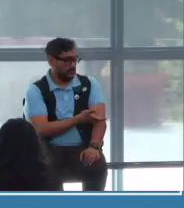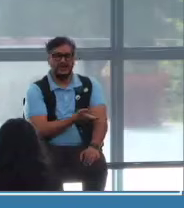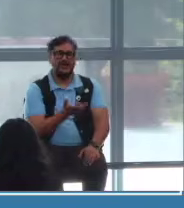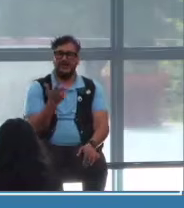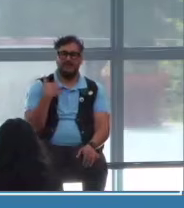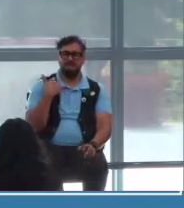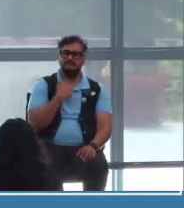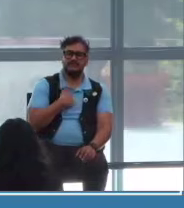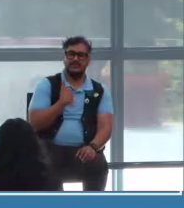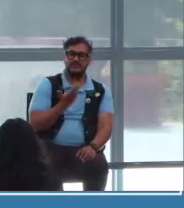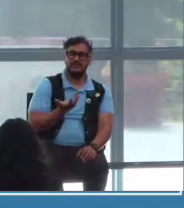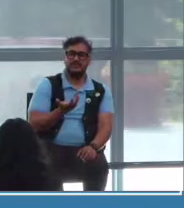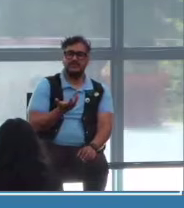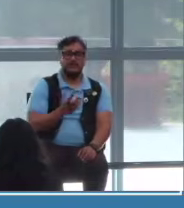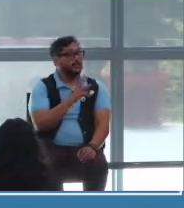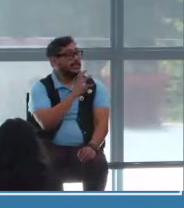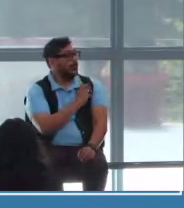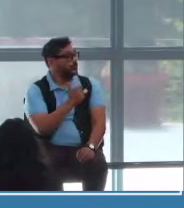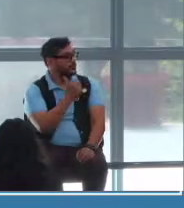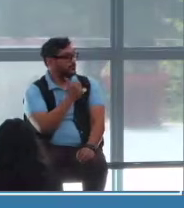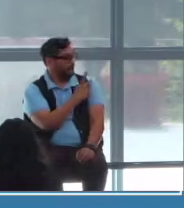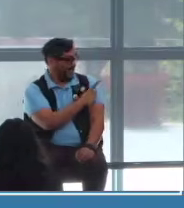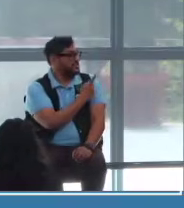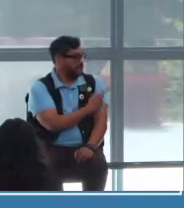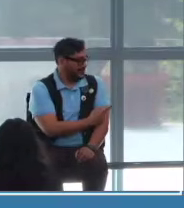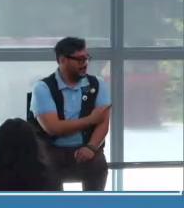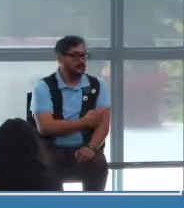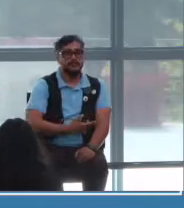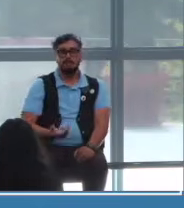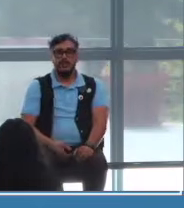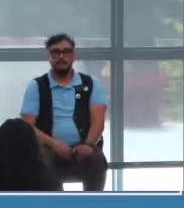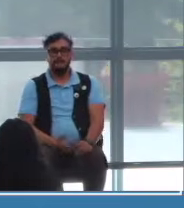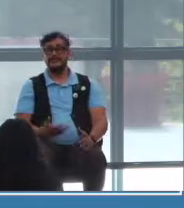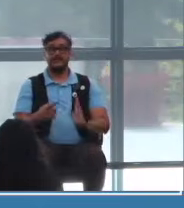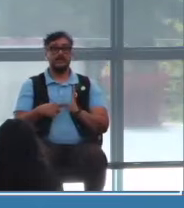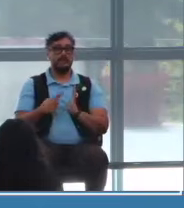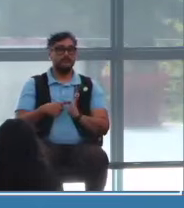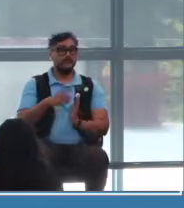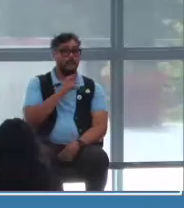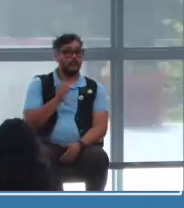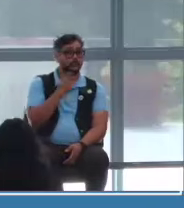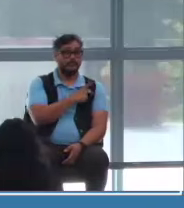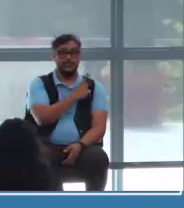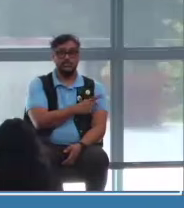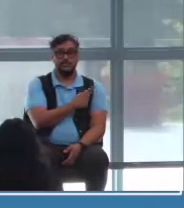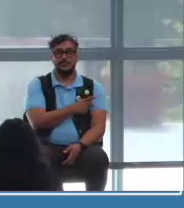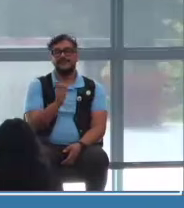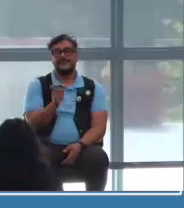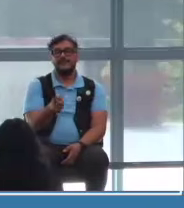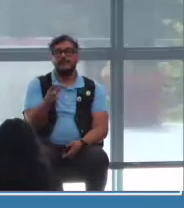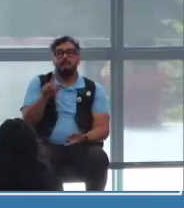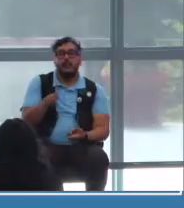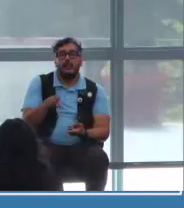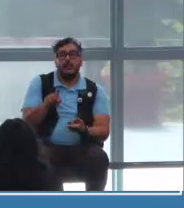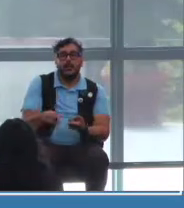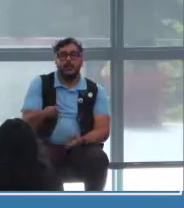I'm sorry, Older lupus patients. Yes. Sometimes with older lupus patients, we give them a very low dose